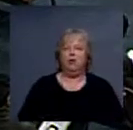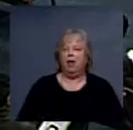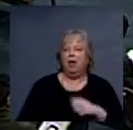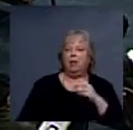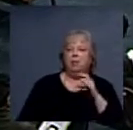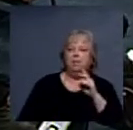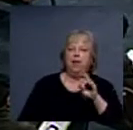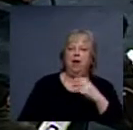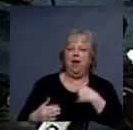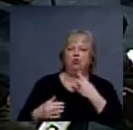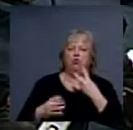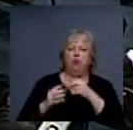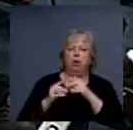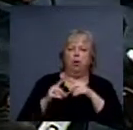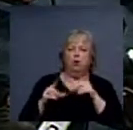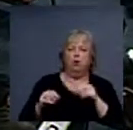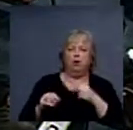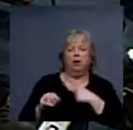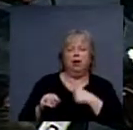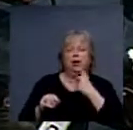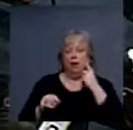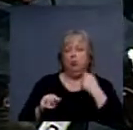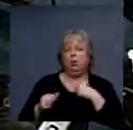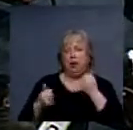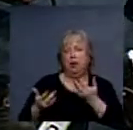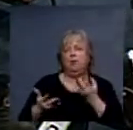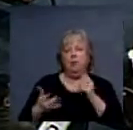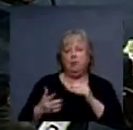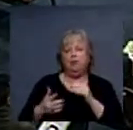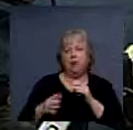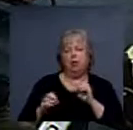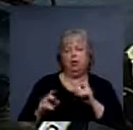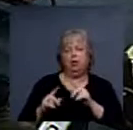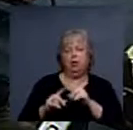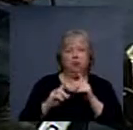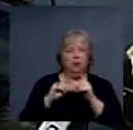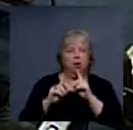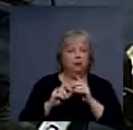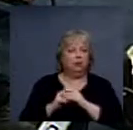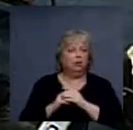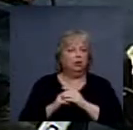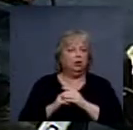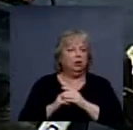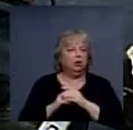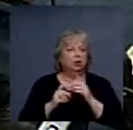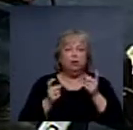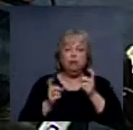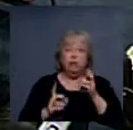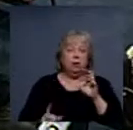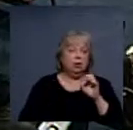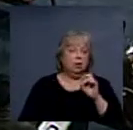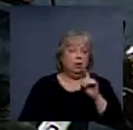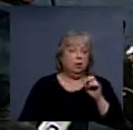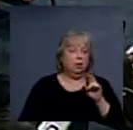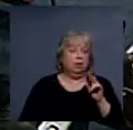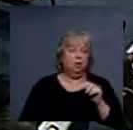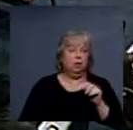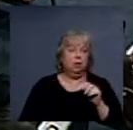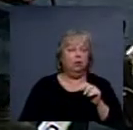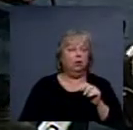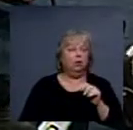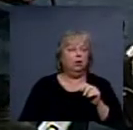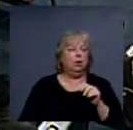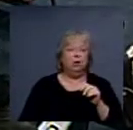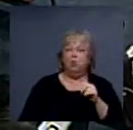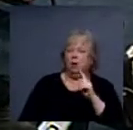think we should Thank- give them an opportunity to speak. Thank you, Tony. Director Gazor, did you have something at this point in time? Just a comment on where we are right here,